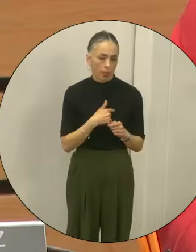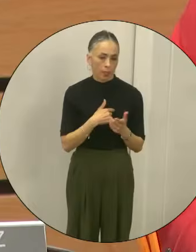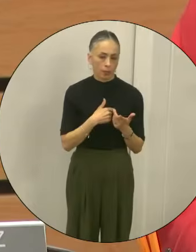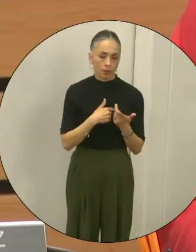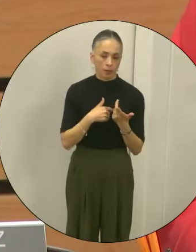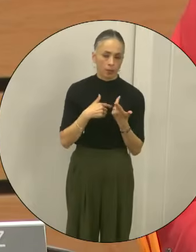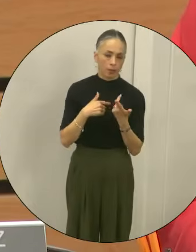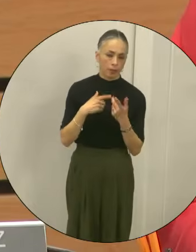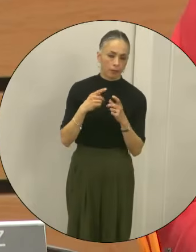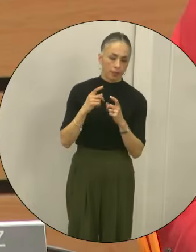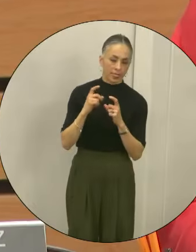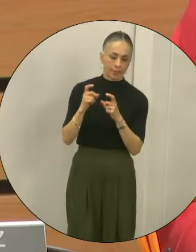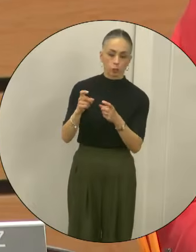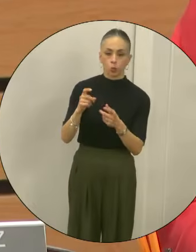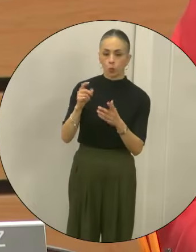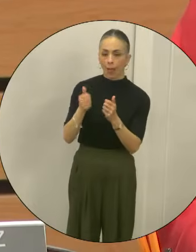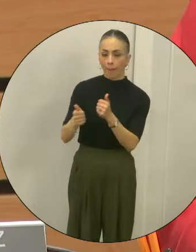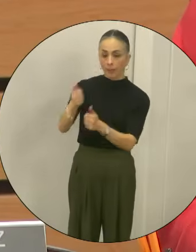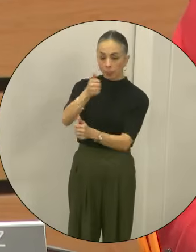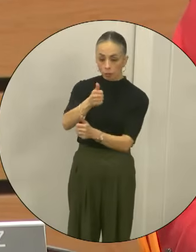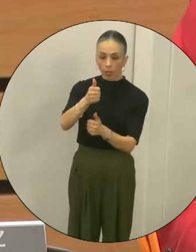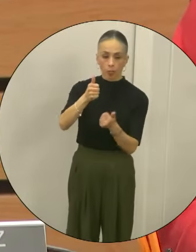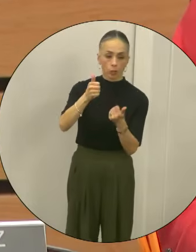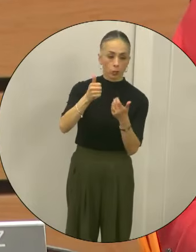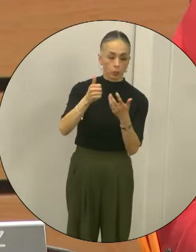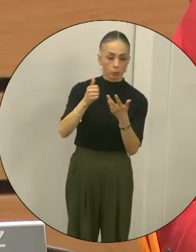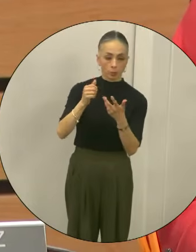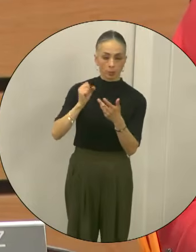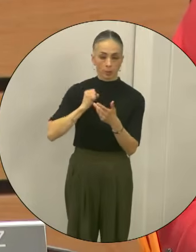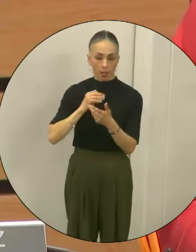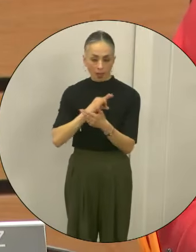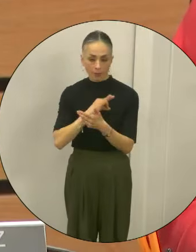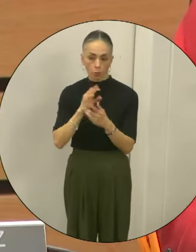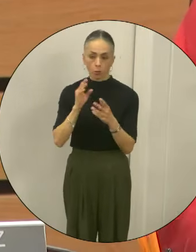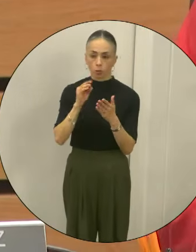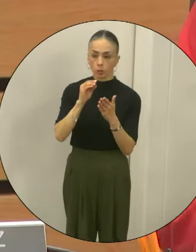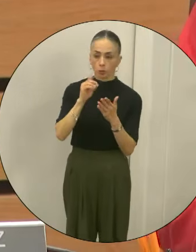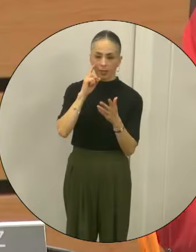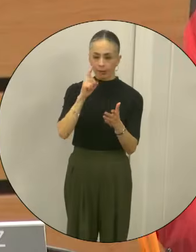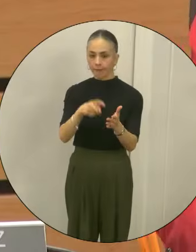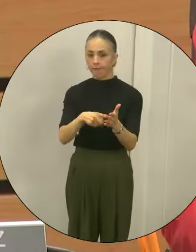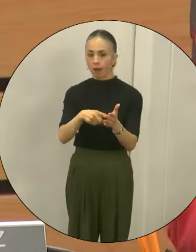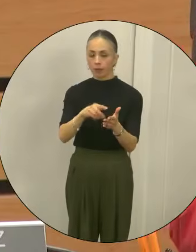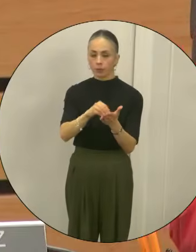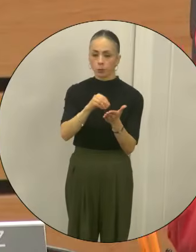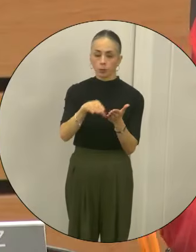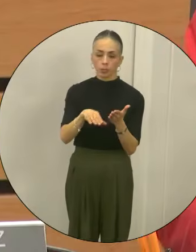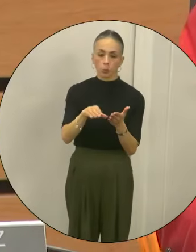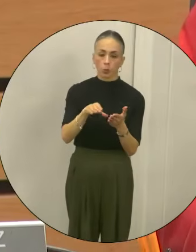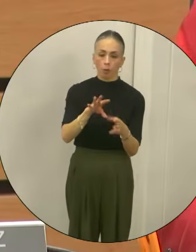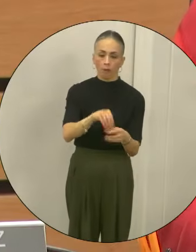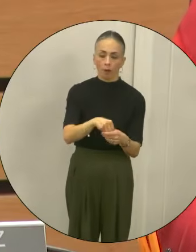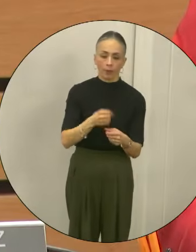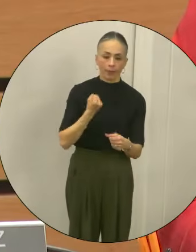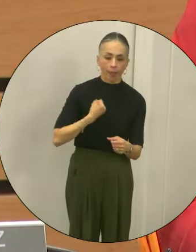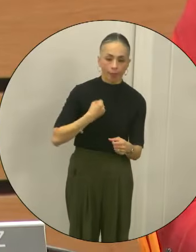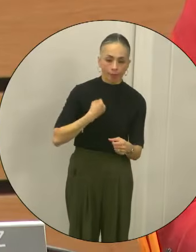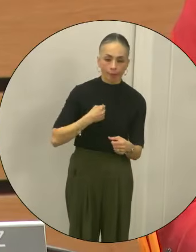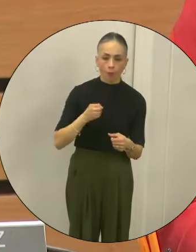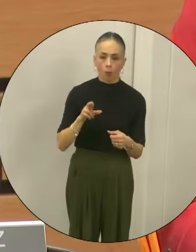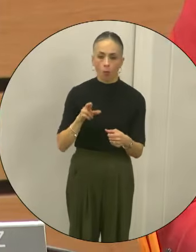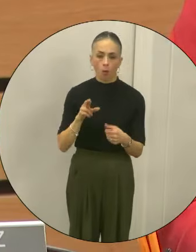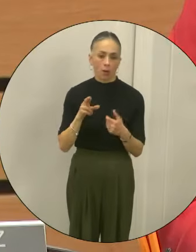or educators to identify students that are involved in gangs, students that are involved in maybe there's